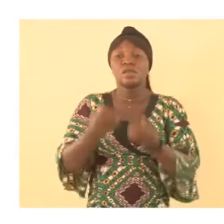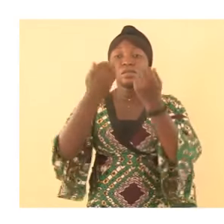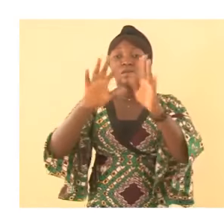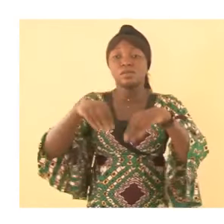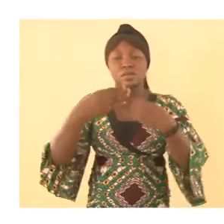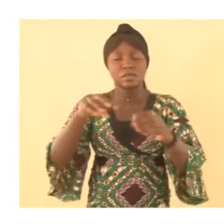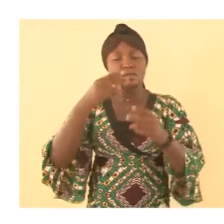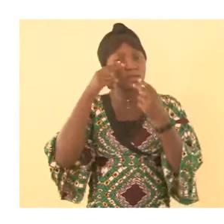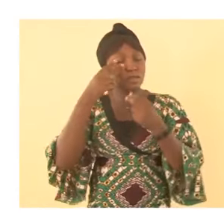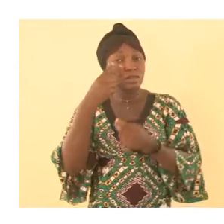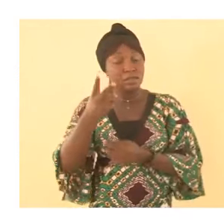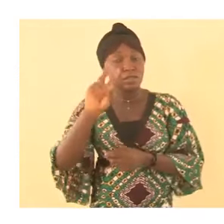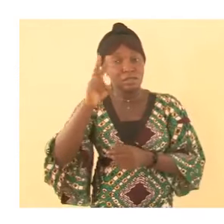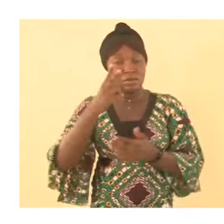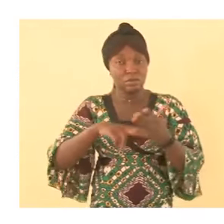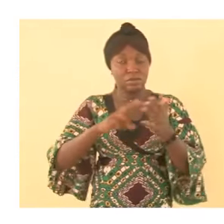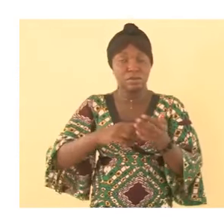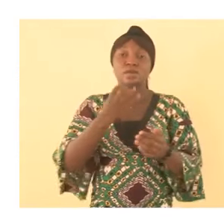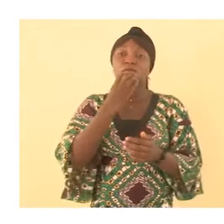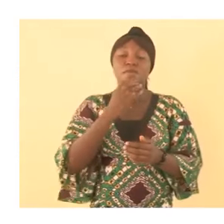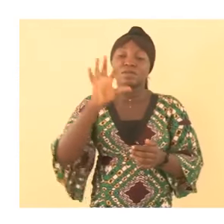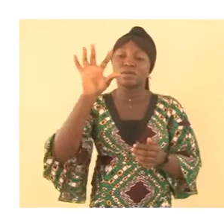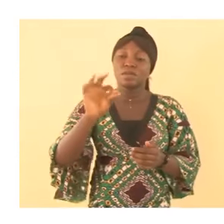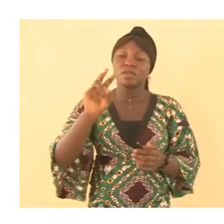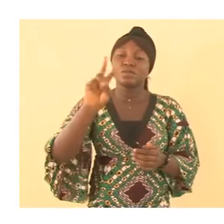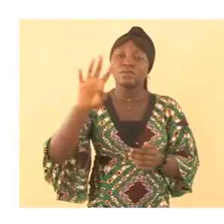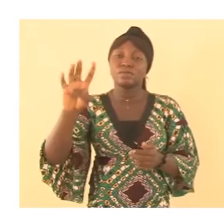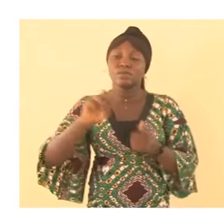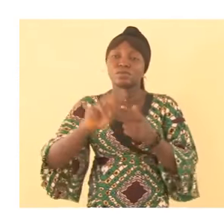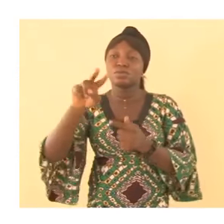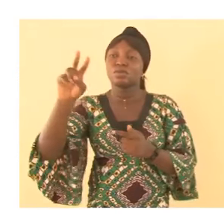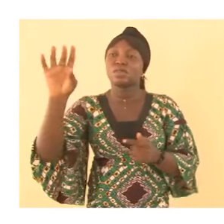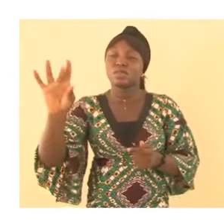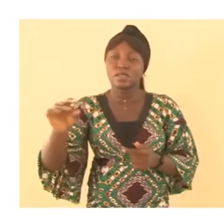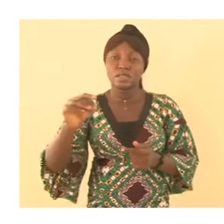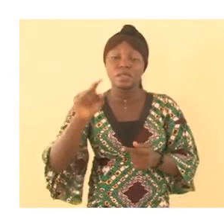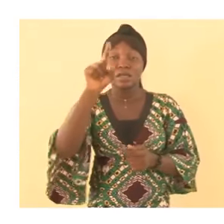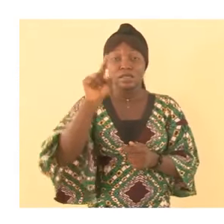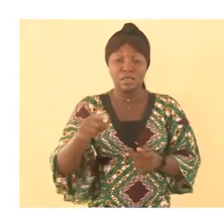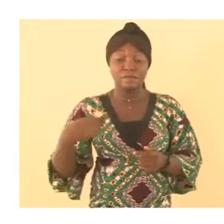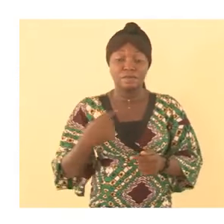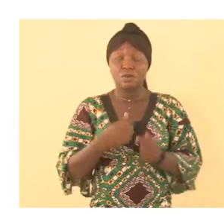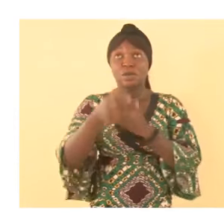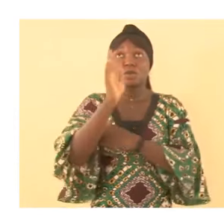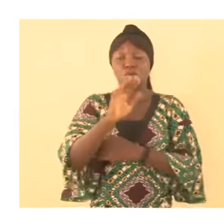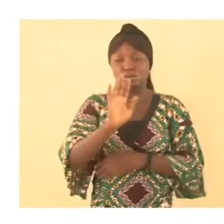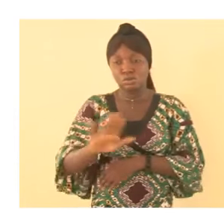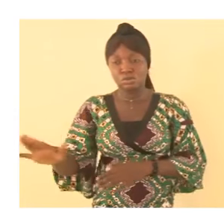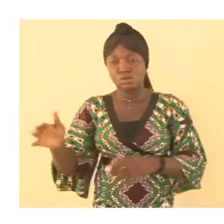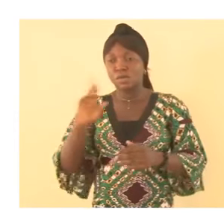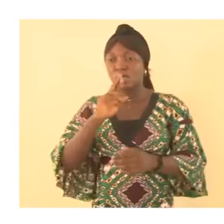giving. See our second reading, Hebrews 9, 24 to 28. Therefore, we, God's